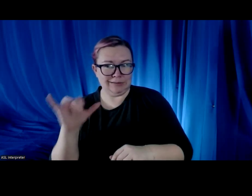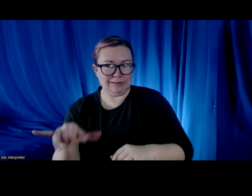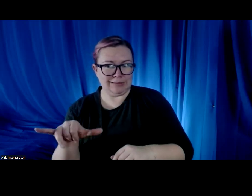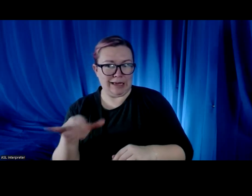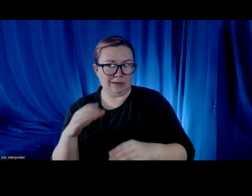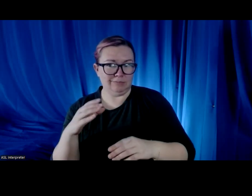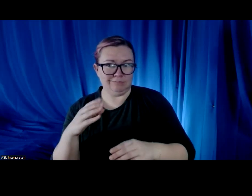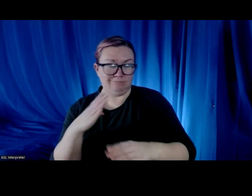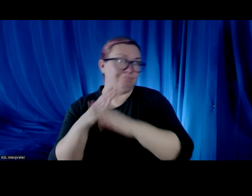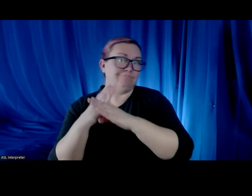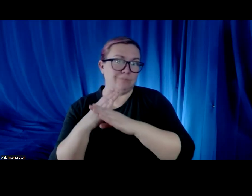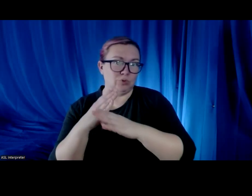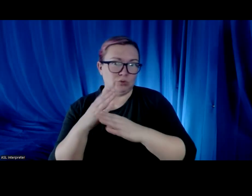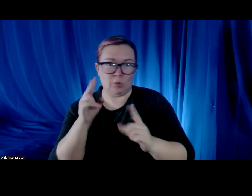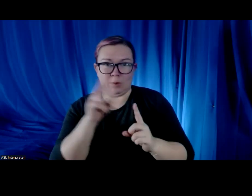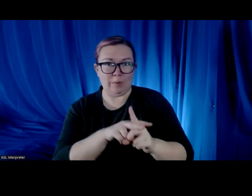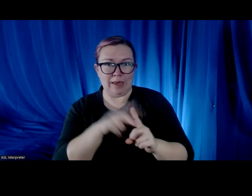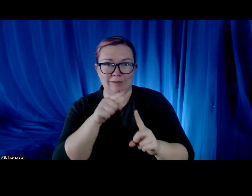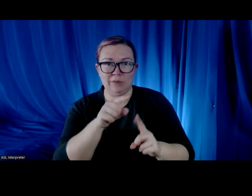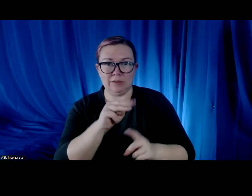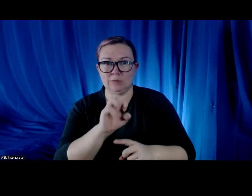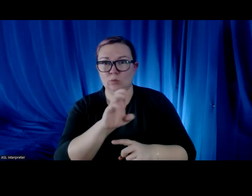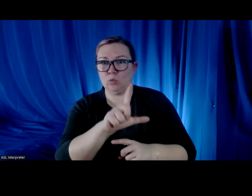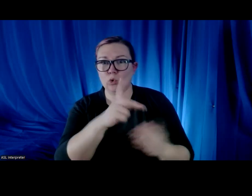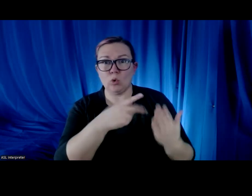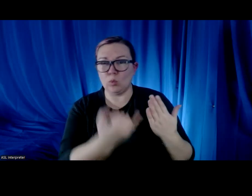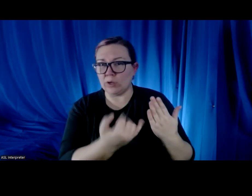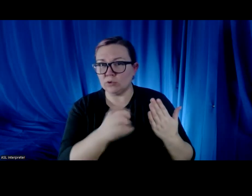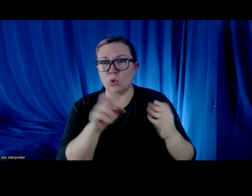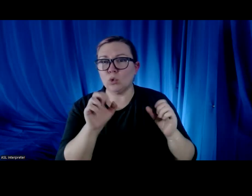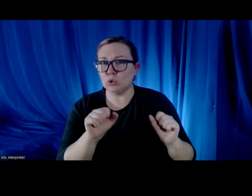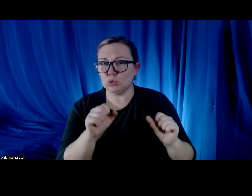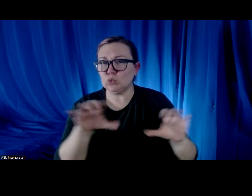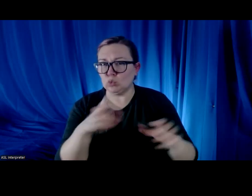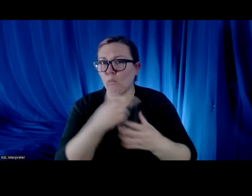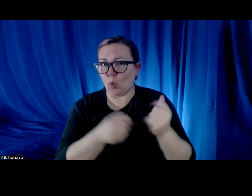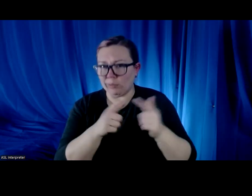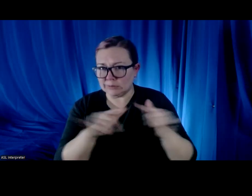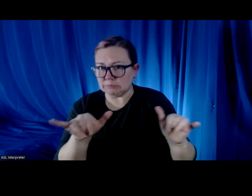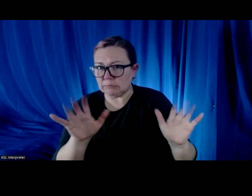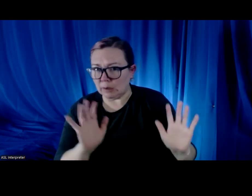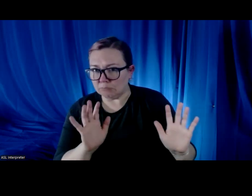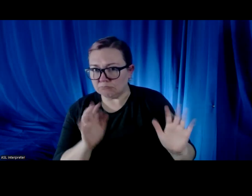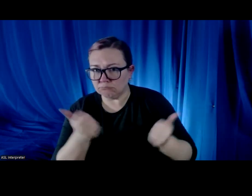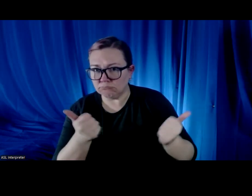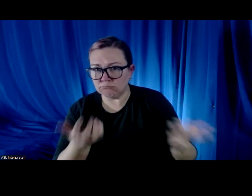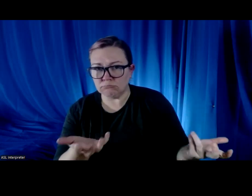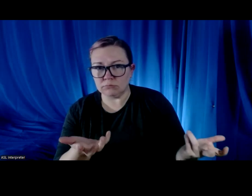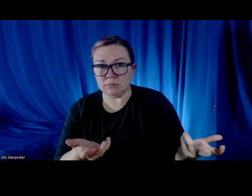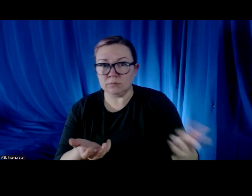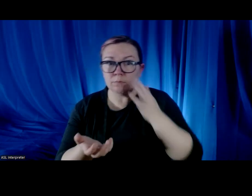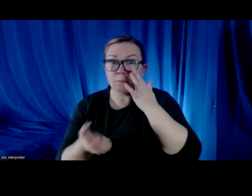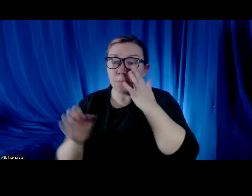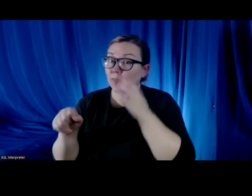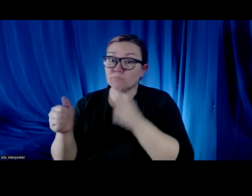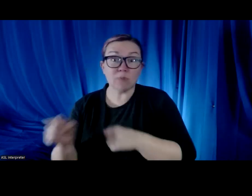preclude you from applying for the mural project, or could you do both? Yeah, um, anyone